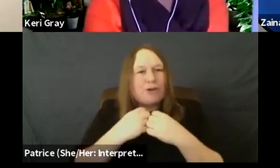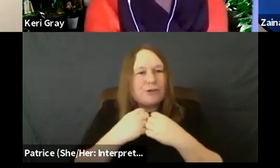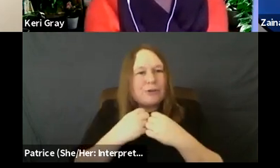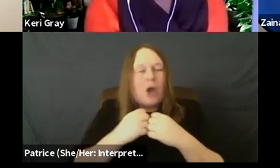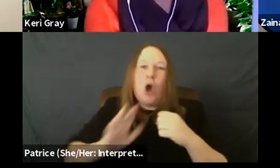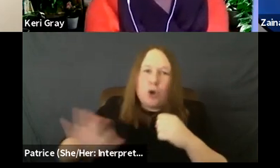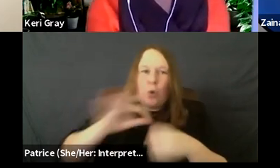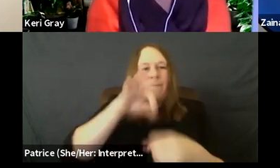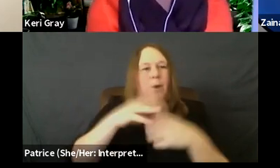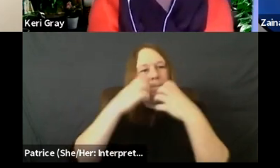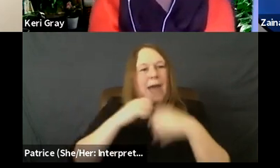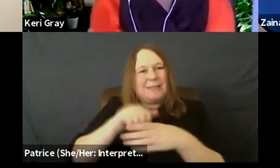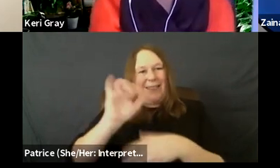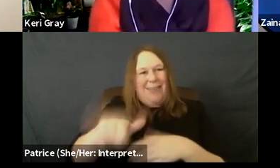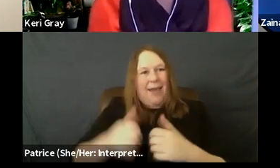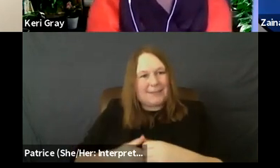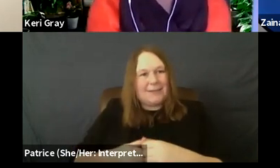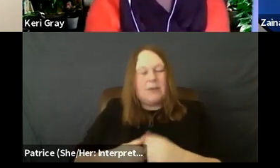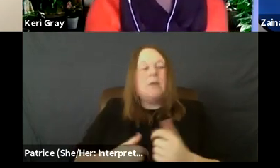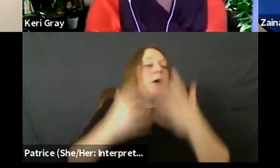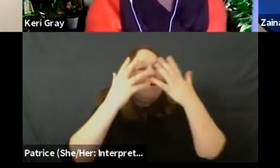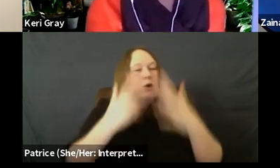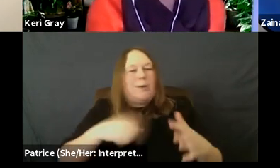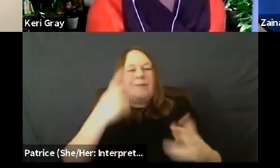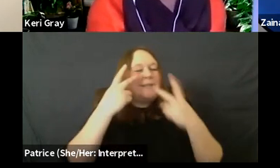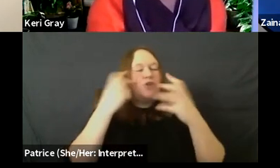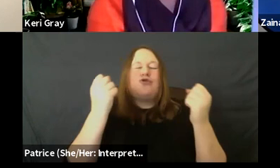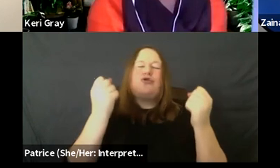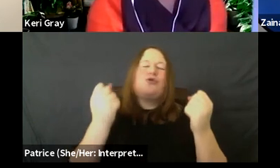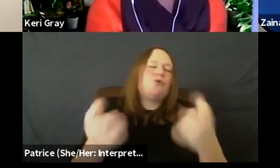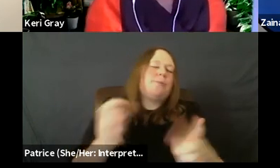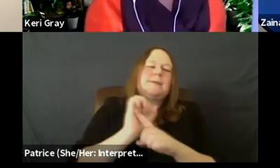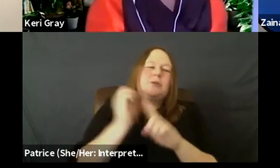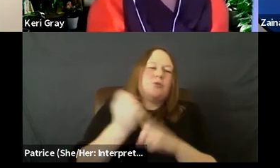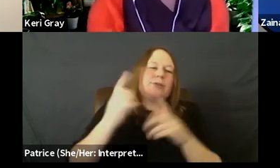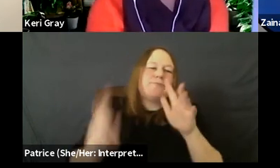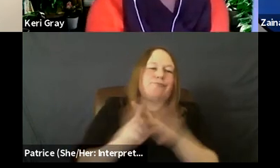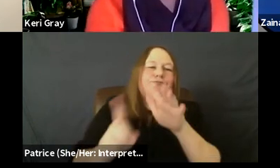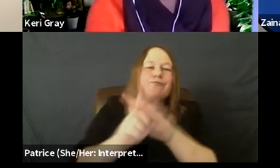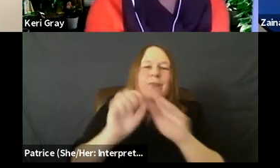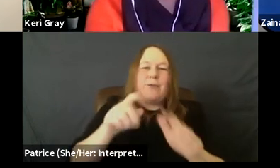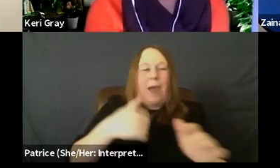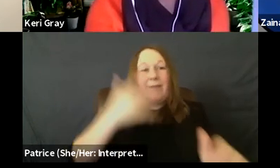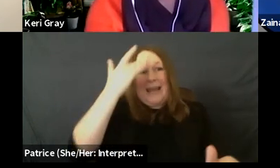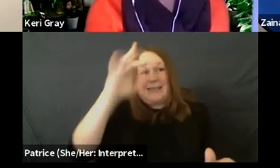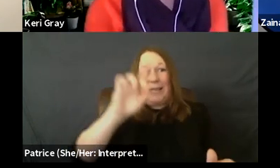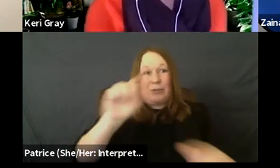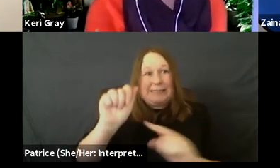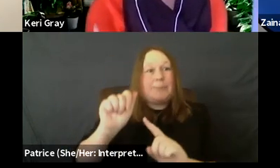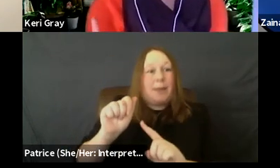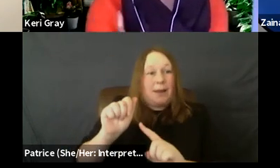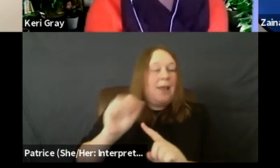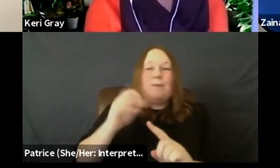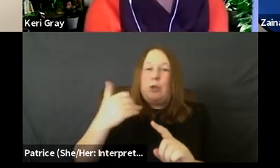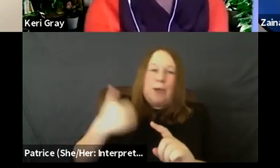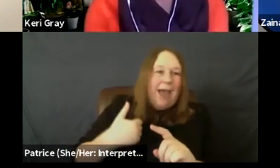vote matters in that. And unfortunately, we've seen too many circumstances where if you have an intellectual disability, if you